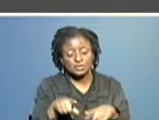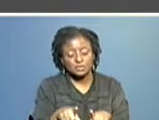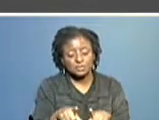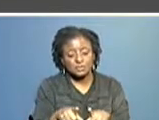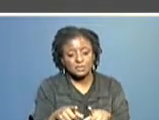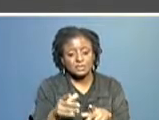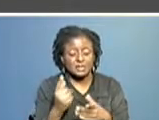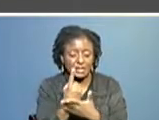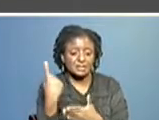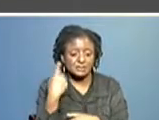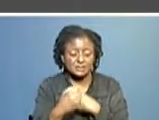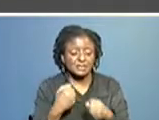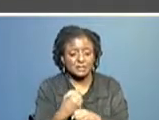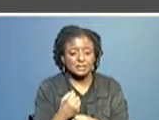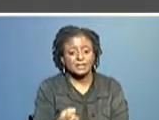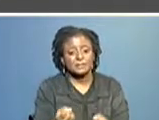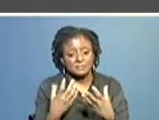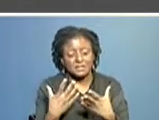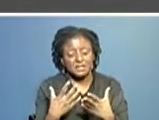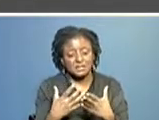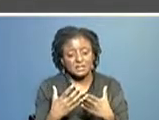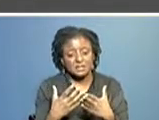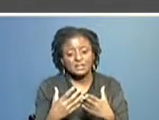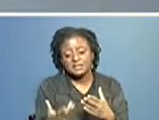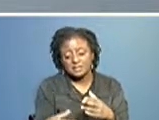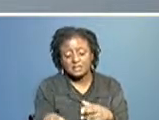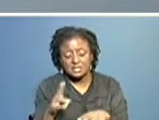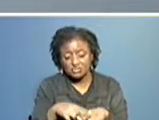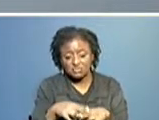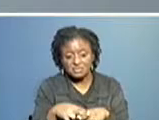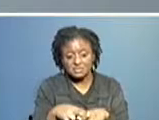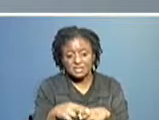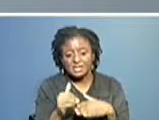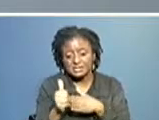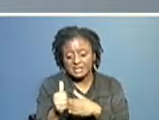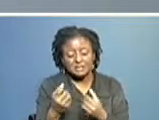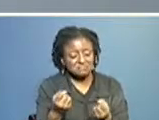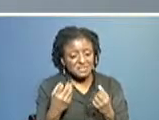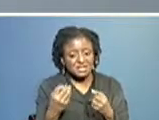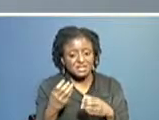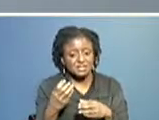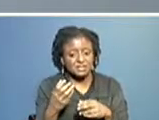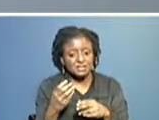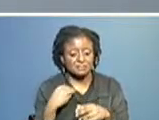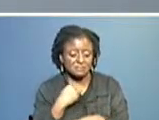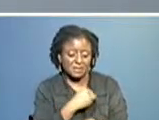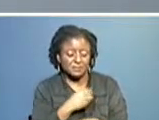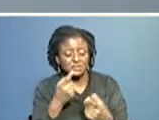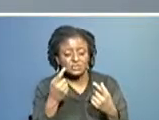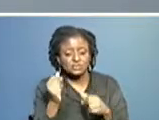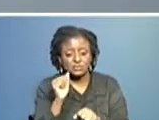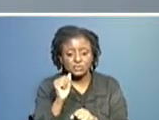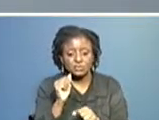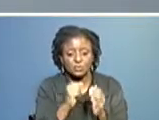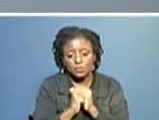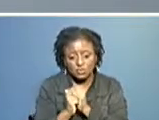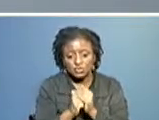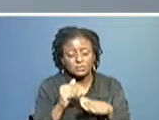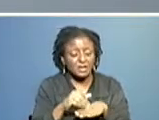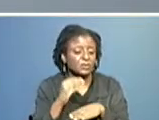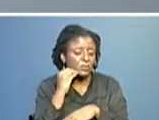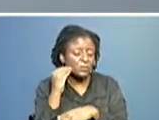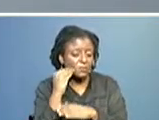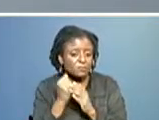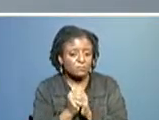has prompted many churchgoers to worship at home or virtually. There have been no reports to us of clusters, but community